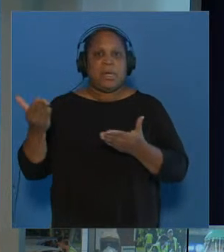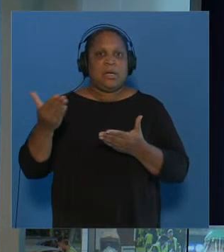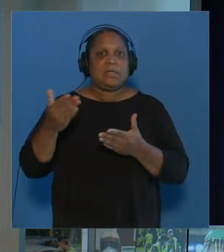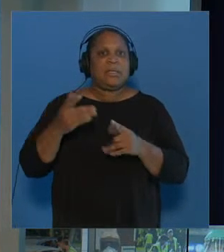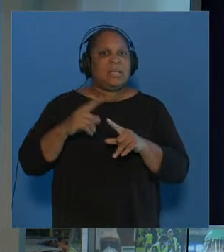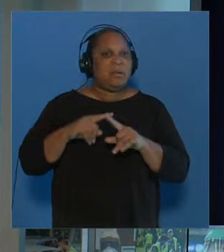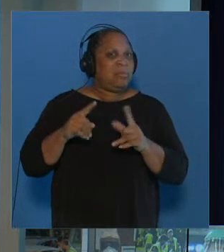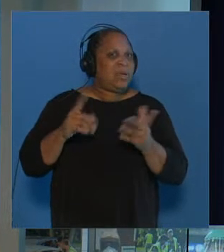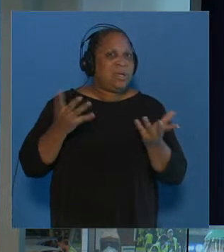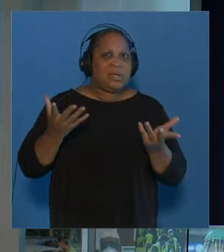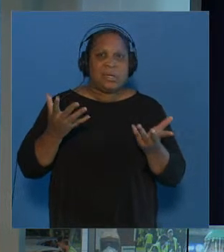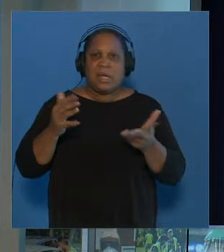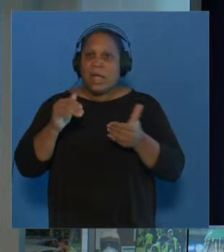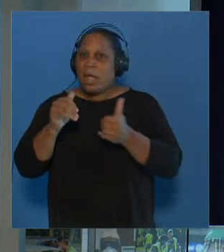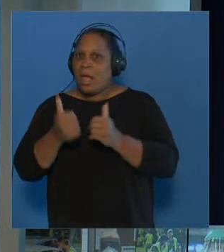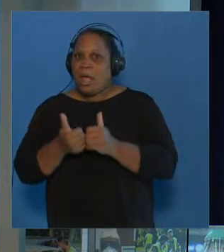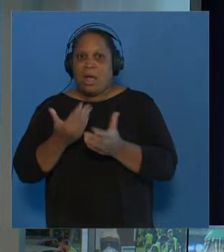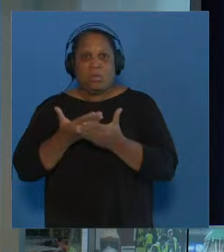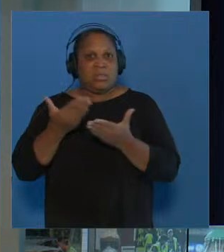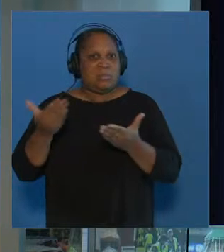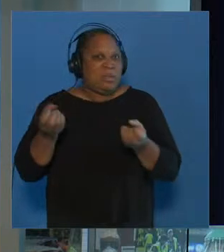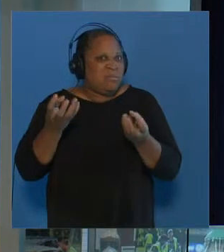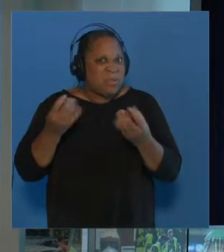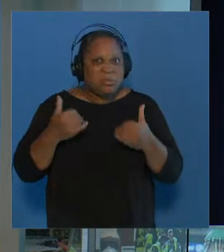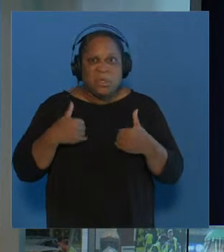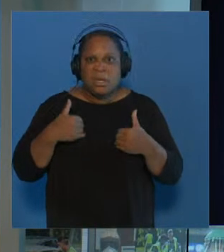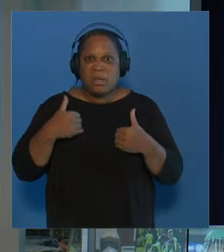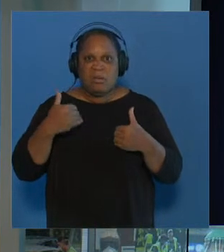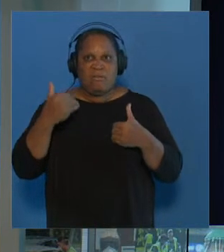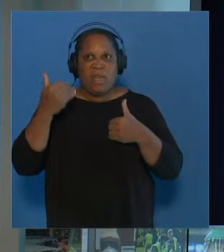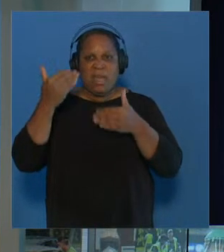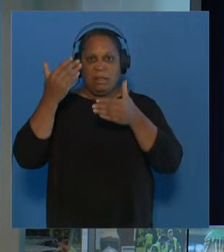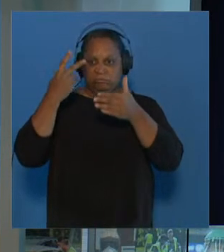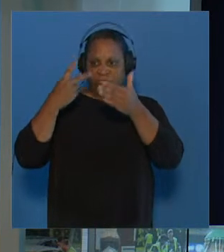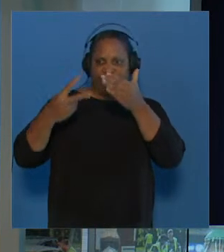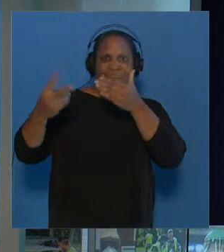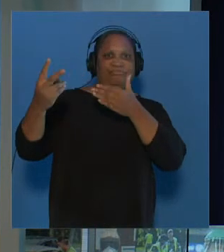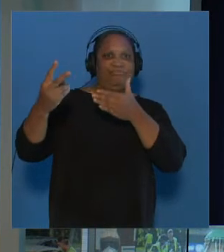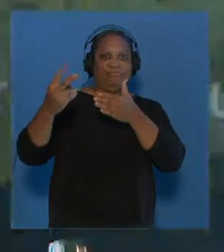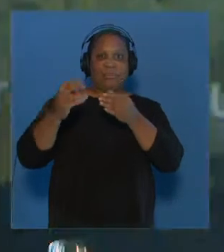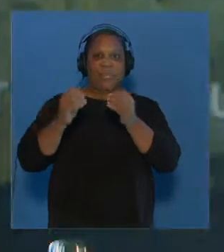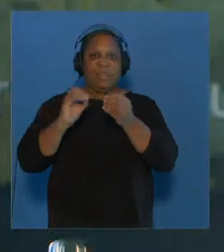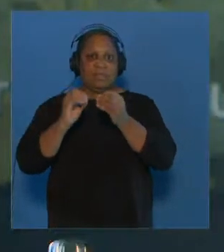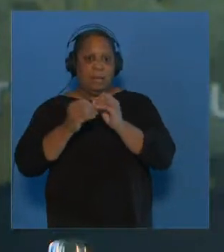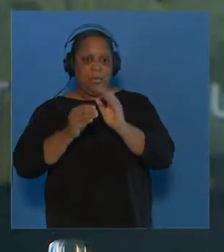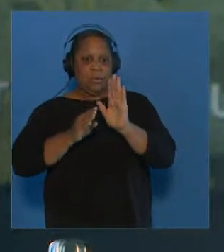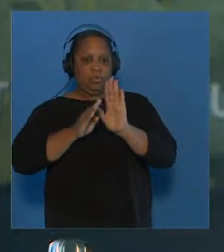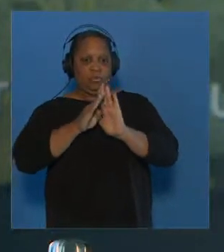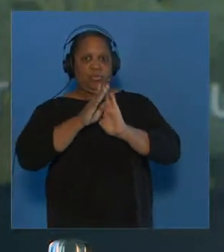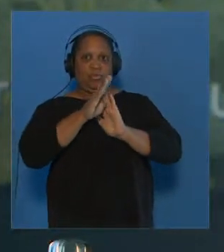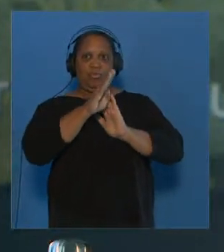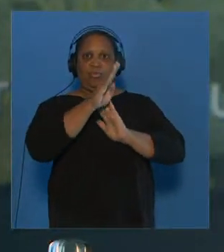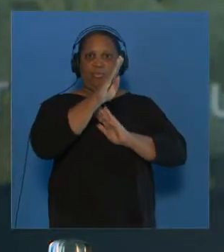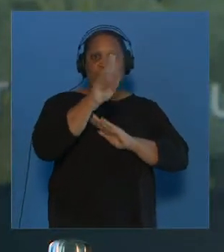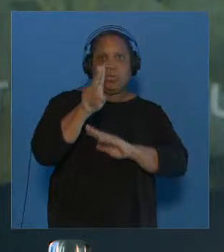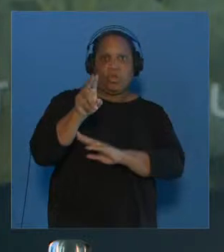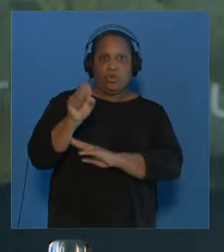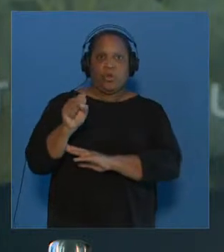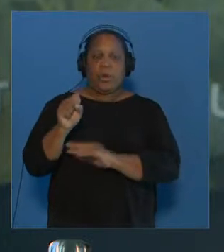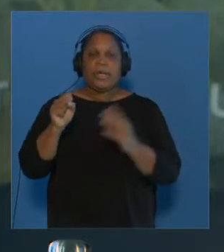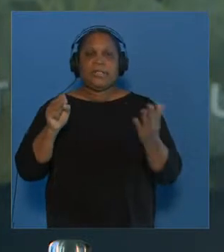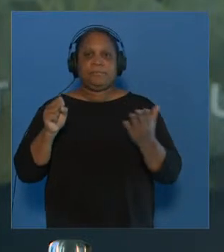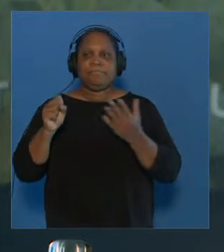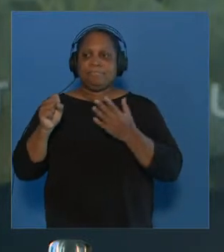Can you speak to how our supplies are at the moment and how they're looking ahead with the numbers just going up and up and up in the U.S.? Minister Wilson.